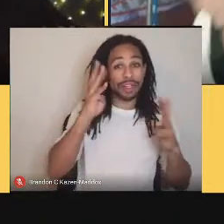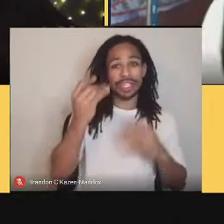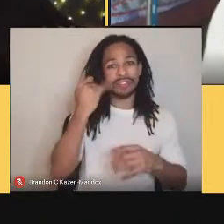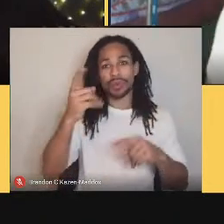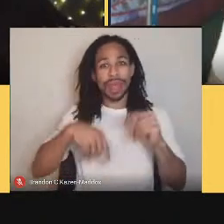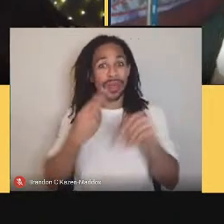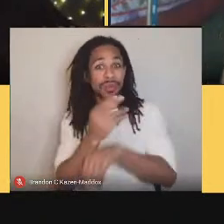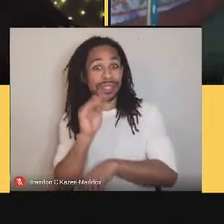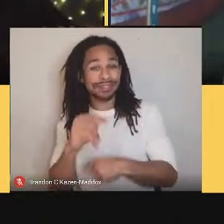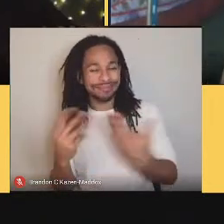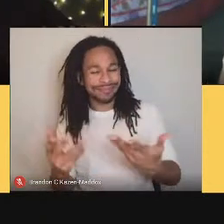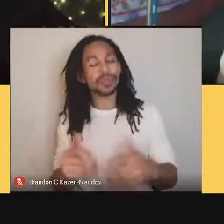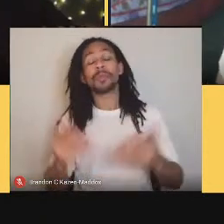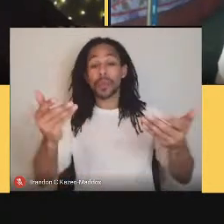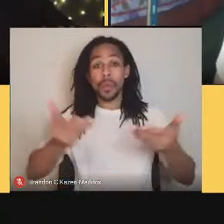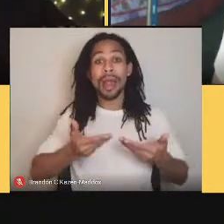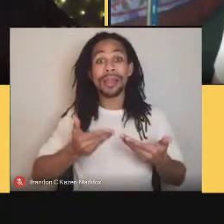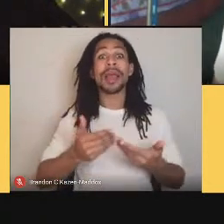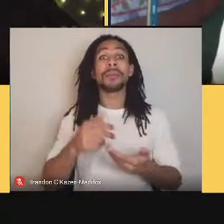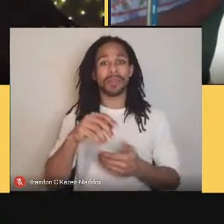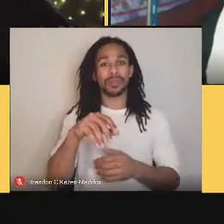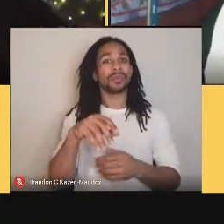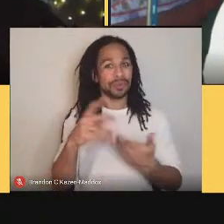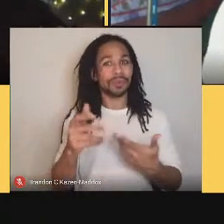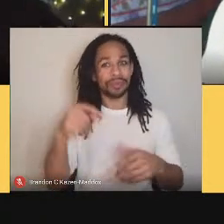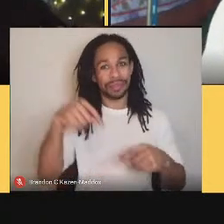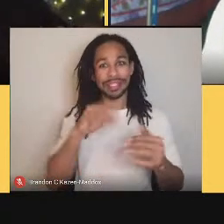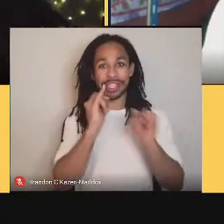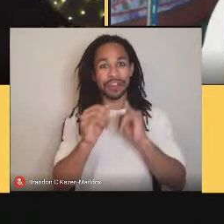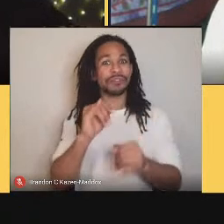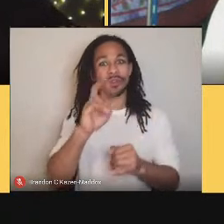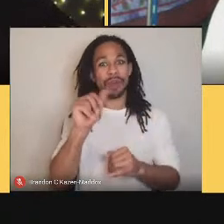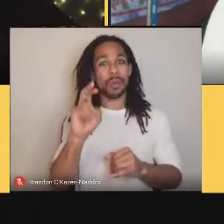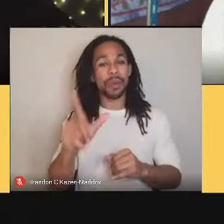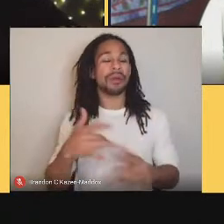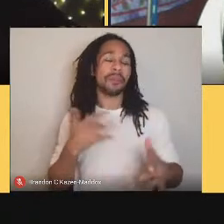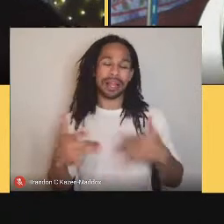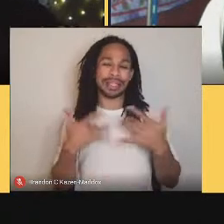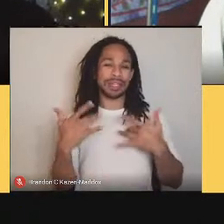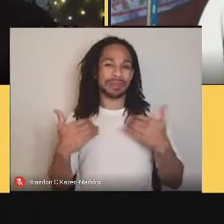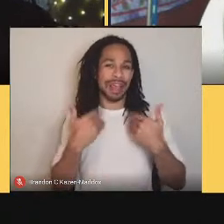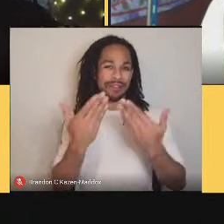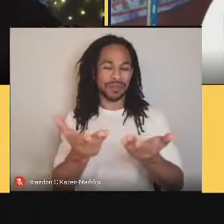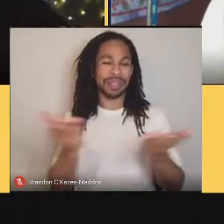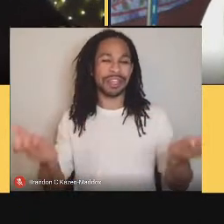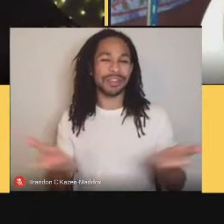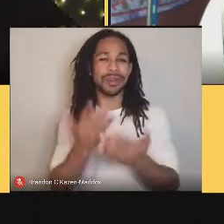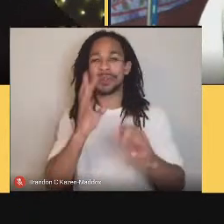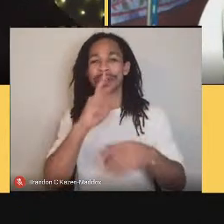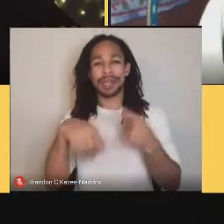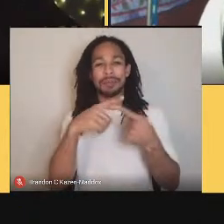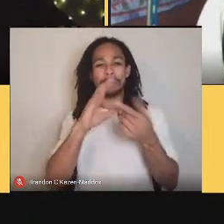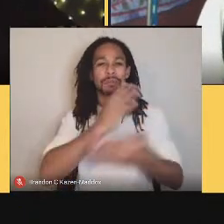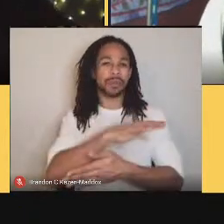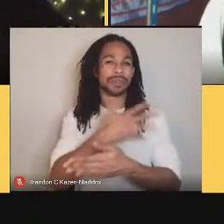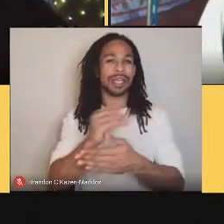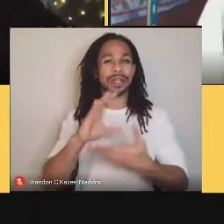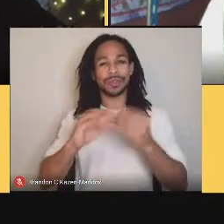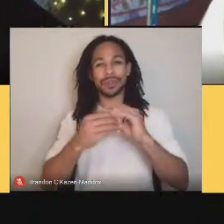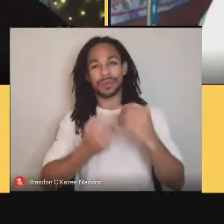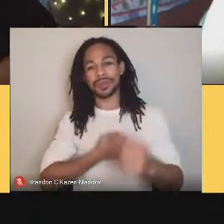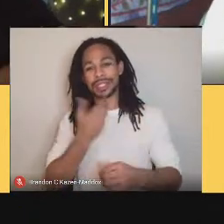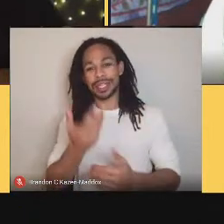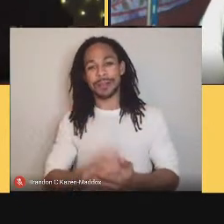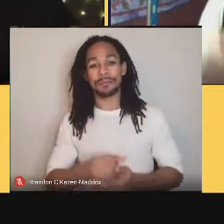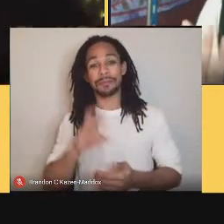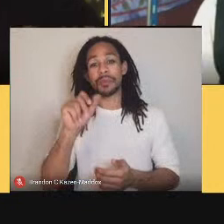So welcome to this interview, Raul. We're really excited to have you to talk about music and storytelling. Thank you so